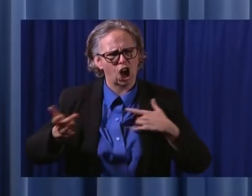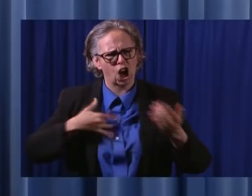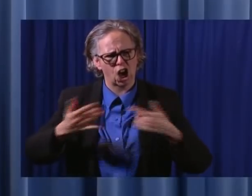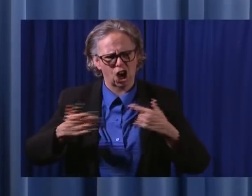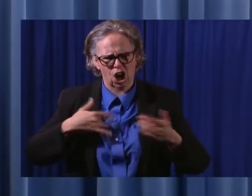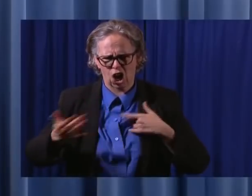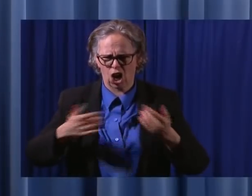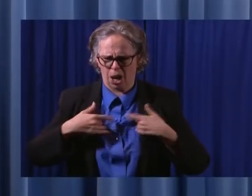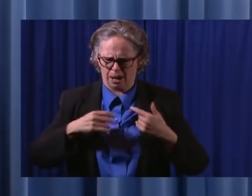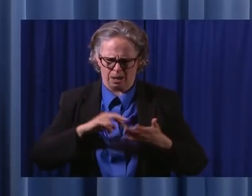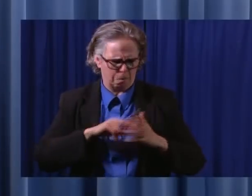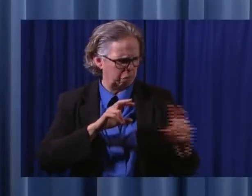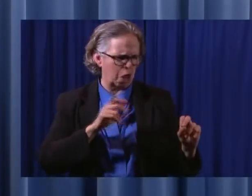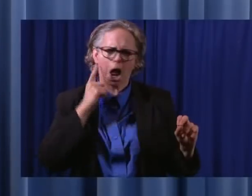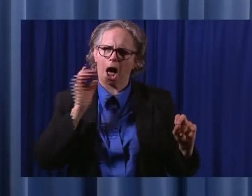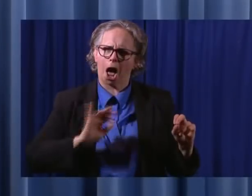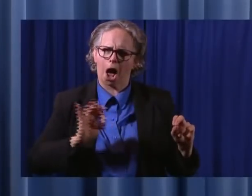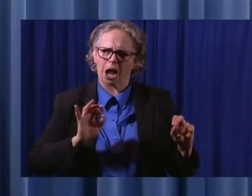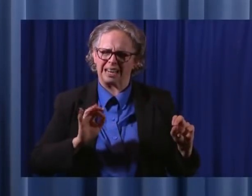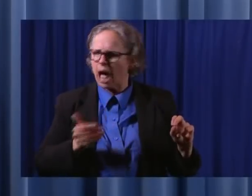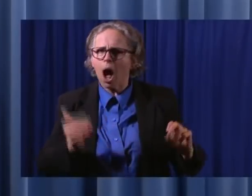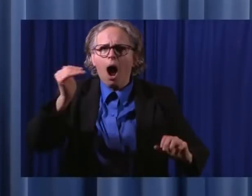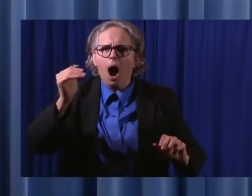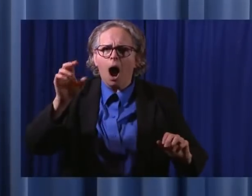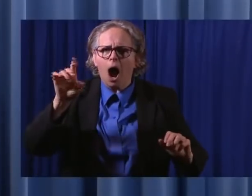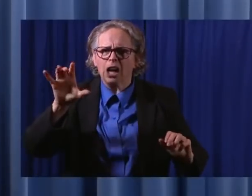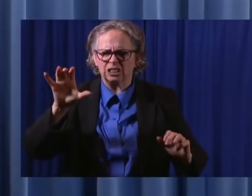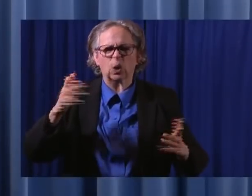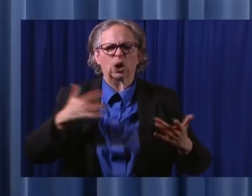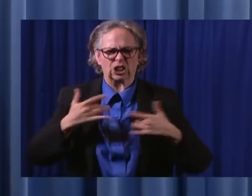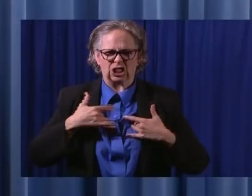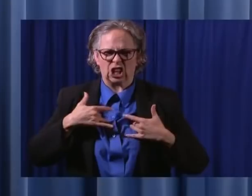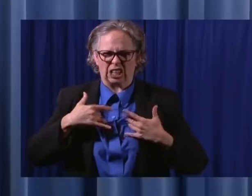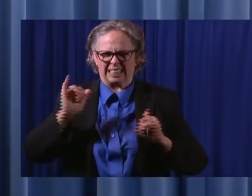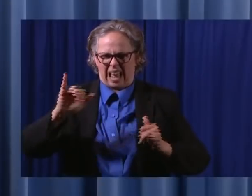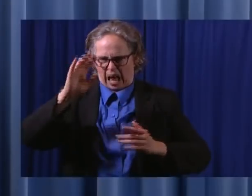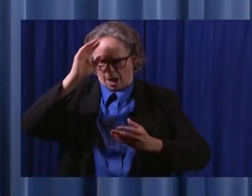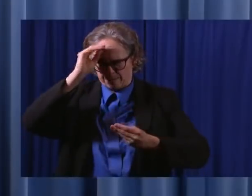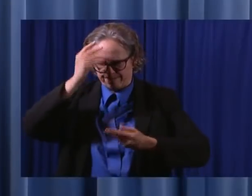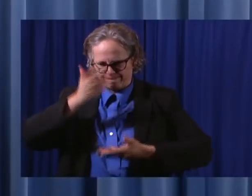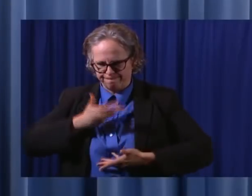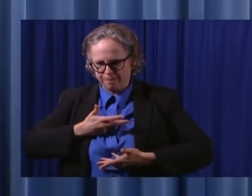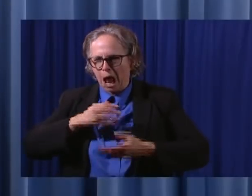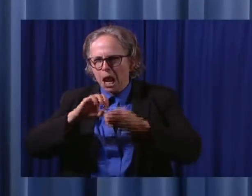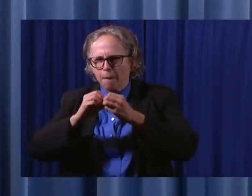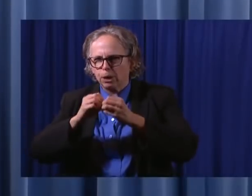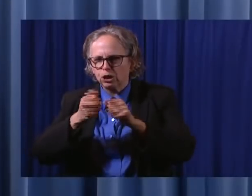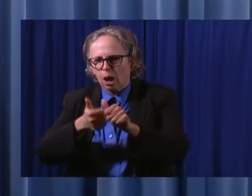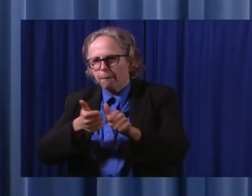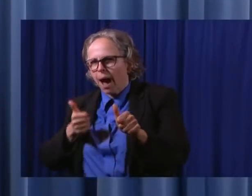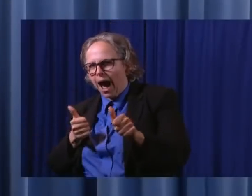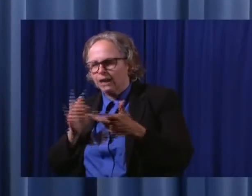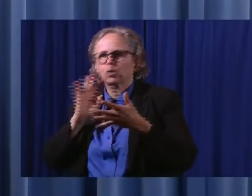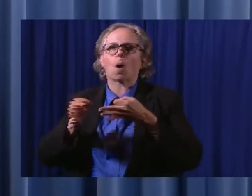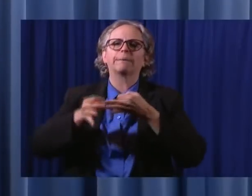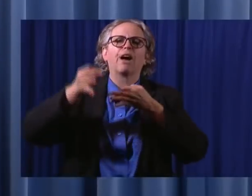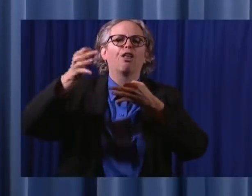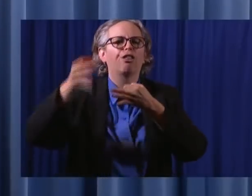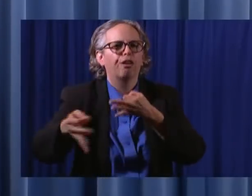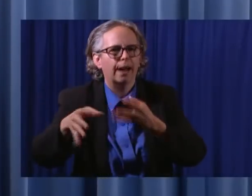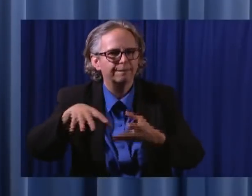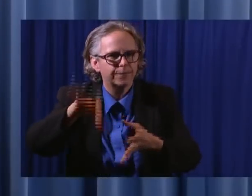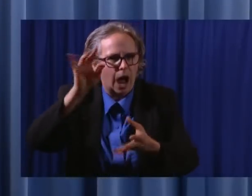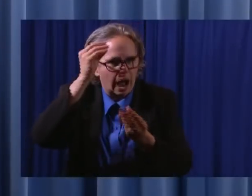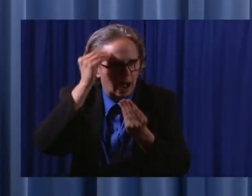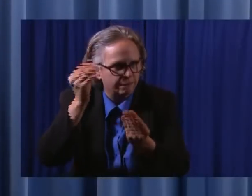for this reporting period. So we assume they're not done. By reviewing other healthcare indicators, we can see that